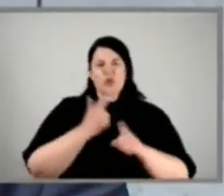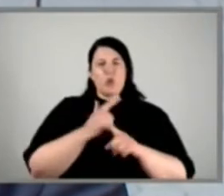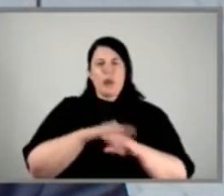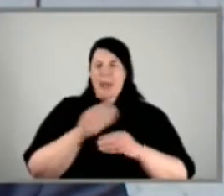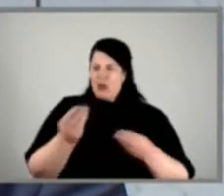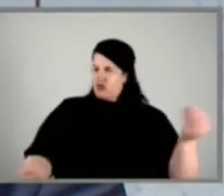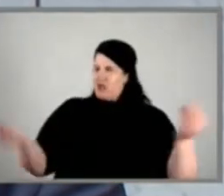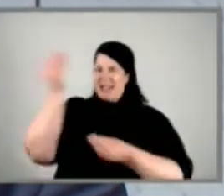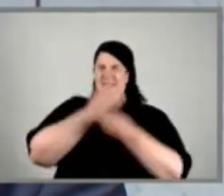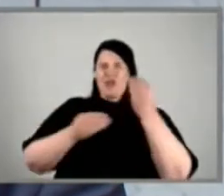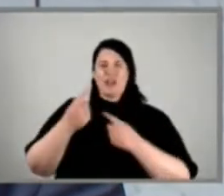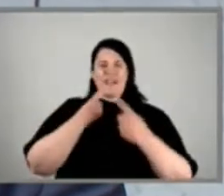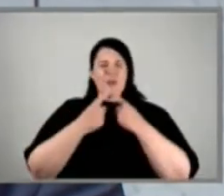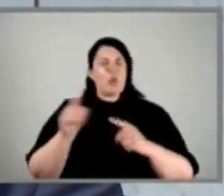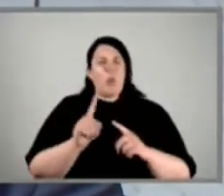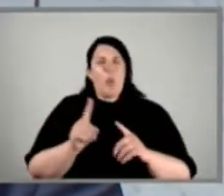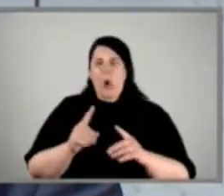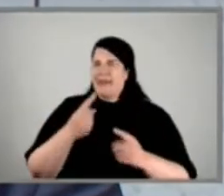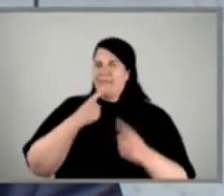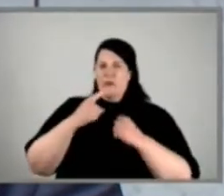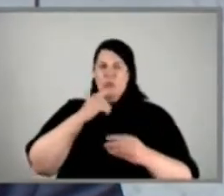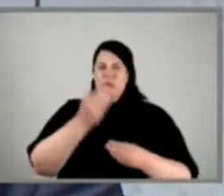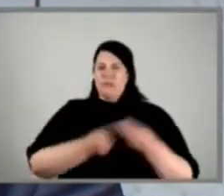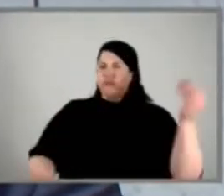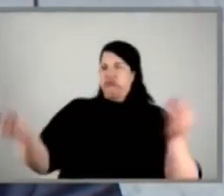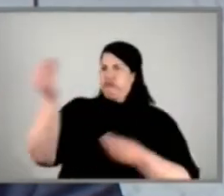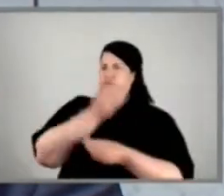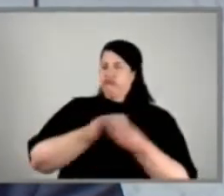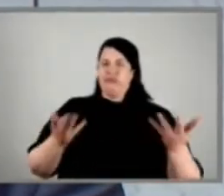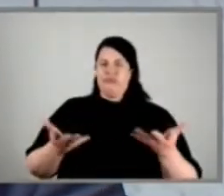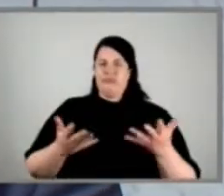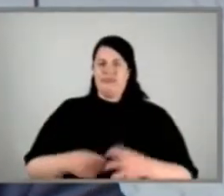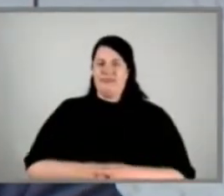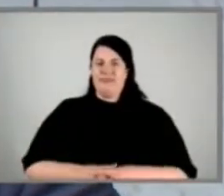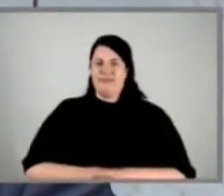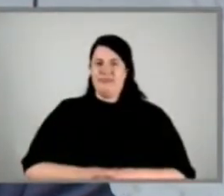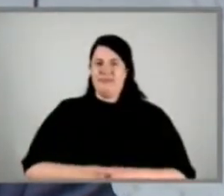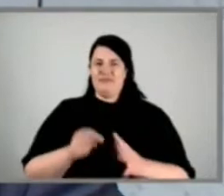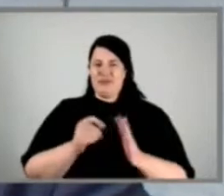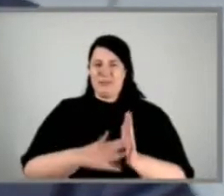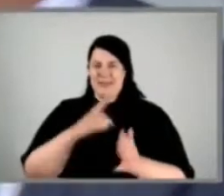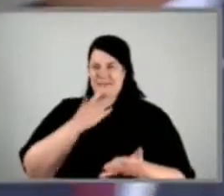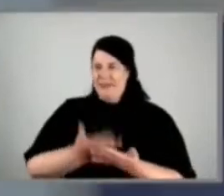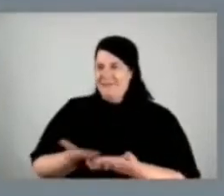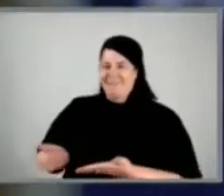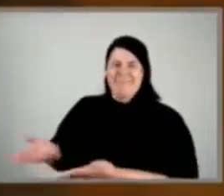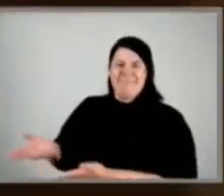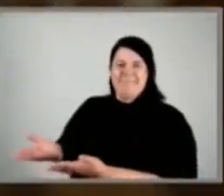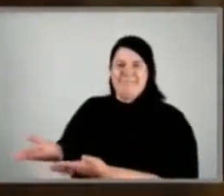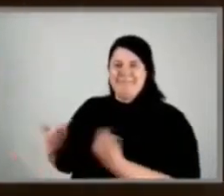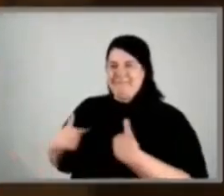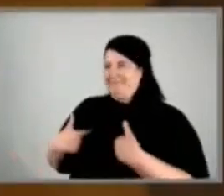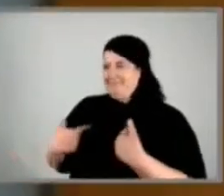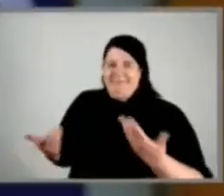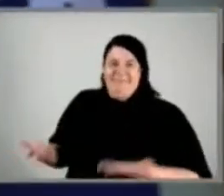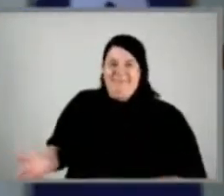Sorry. Well, why don't you gentlemen start? Some of the last first. All right, we'll start with the last one. So the